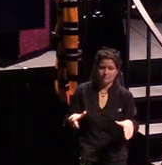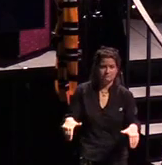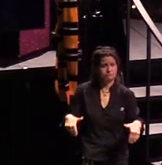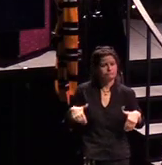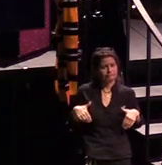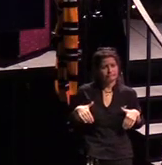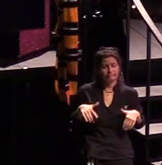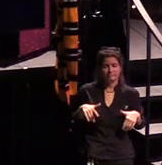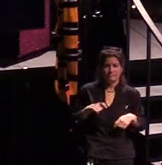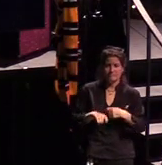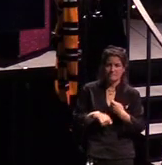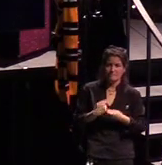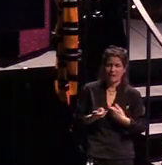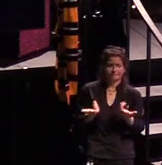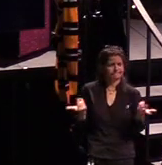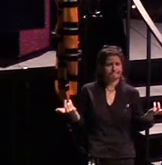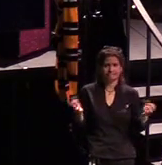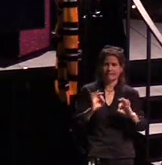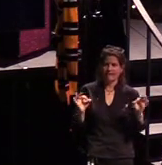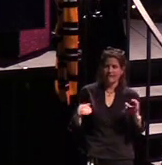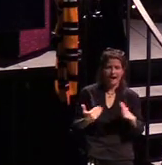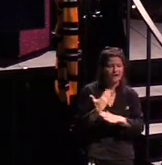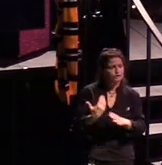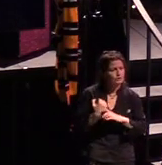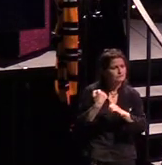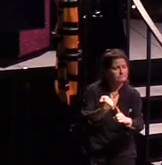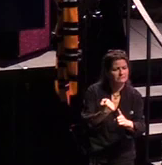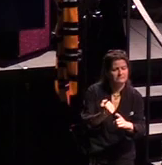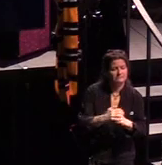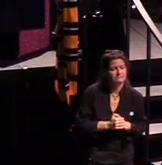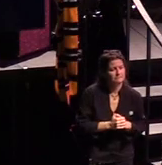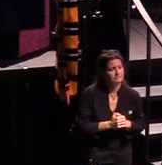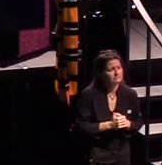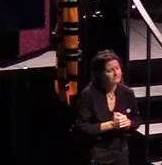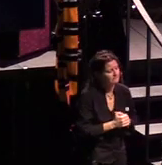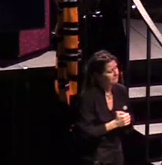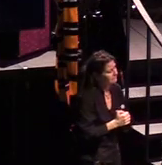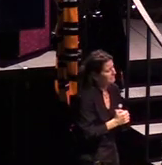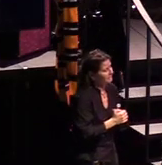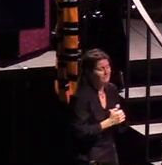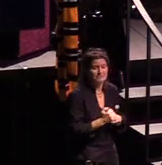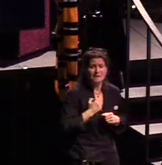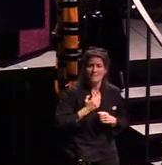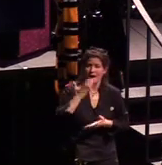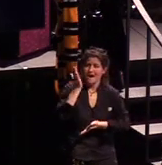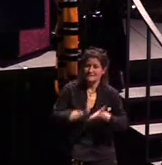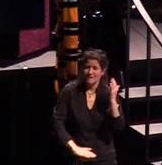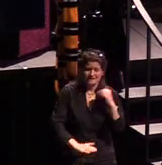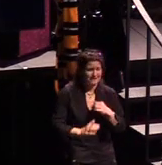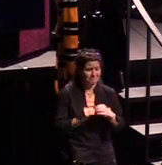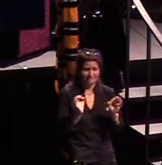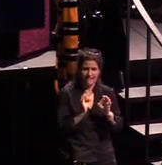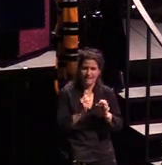let's get in my experience isolation is rarely is something that happens suddenly it's a